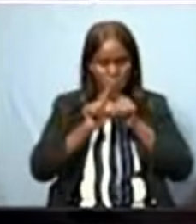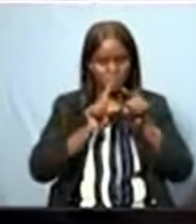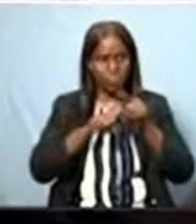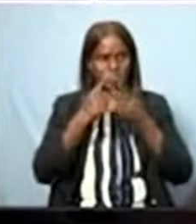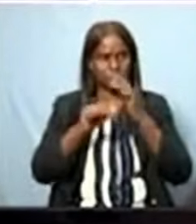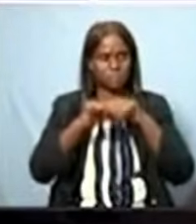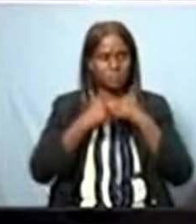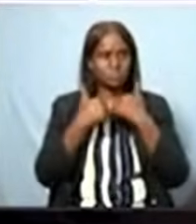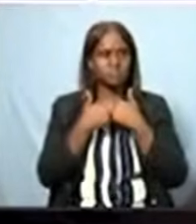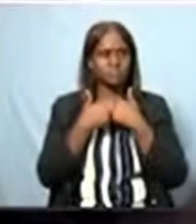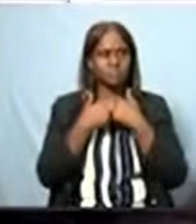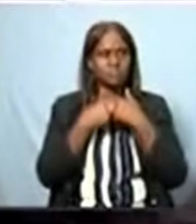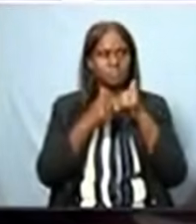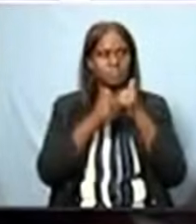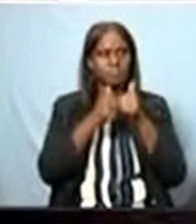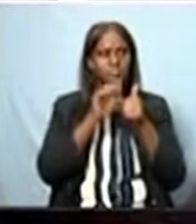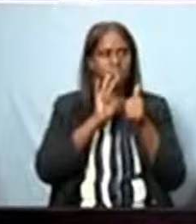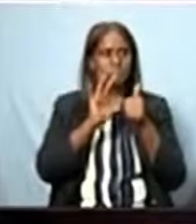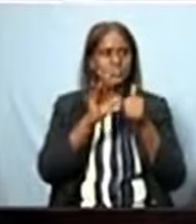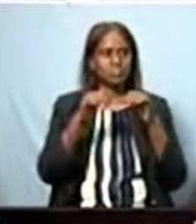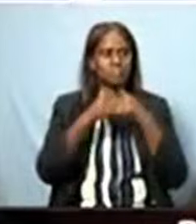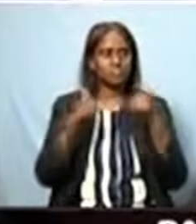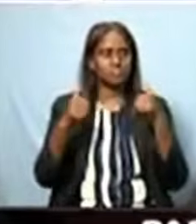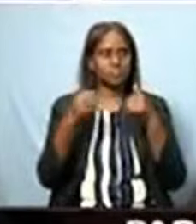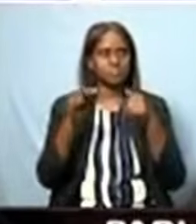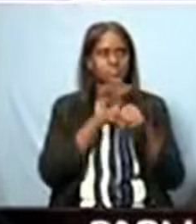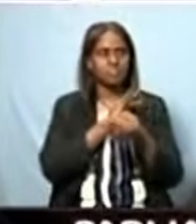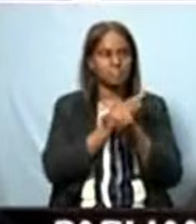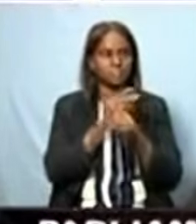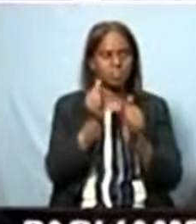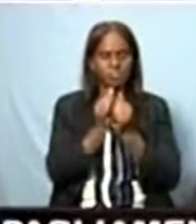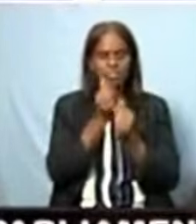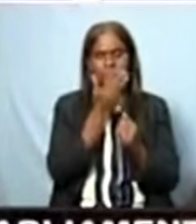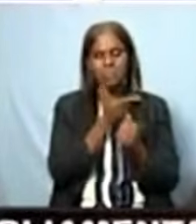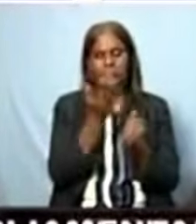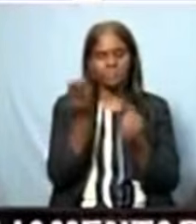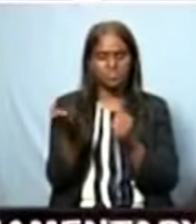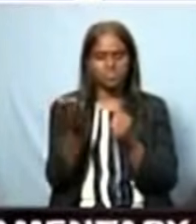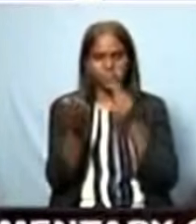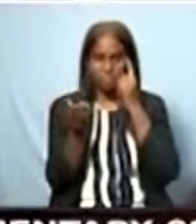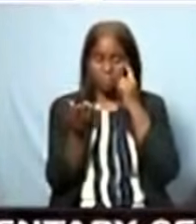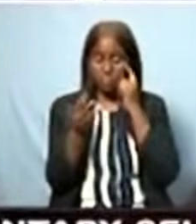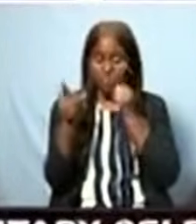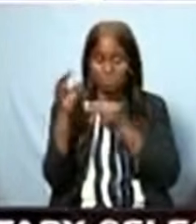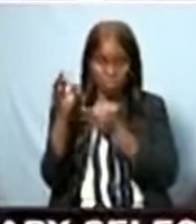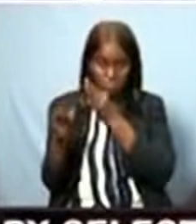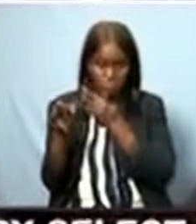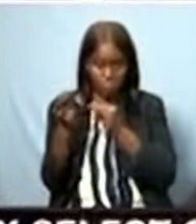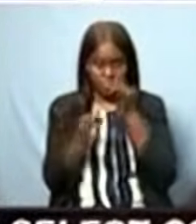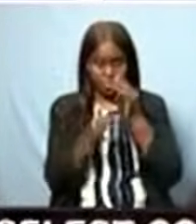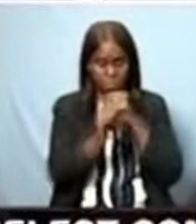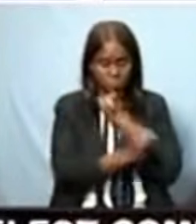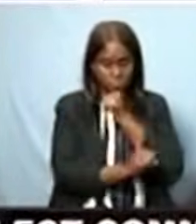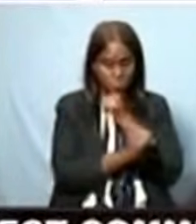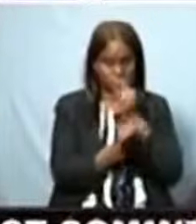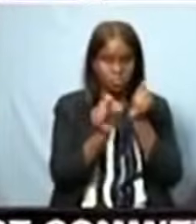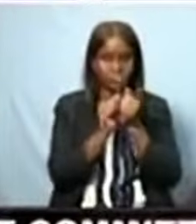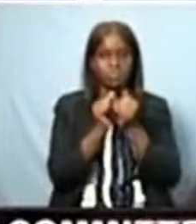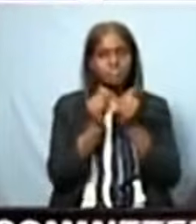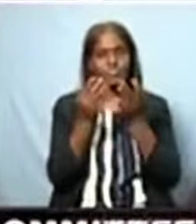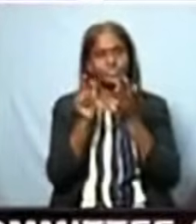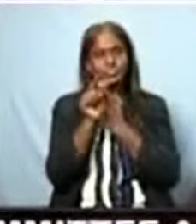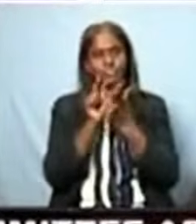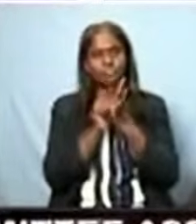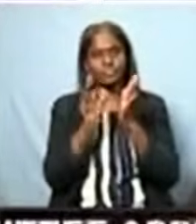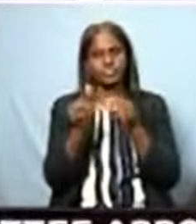however, following the separation of powers between the judiciary, the state, and the legislature, which